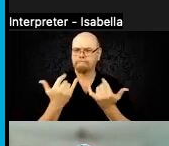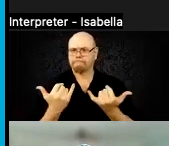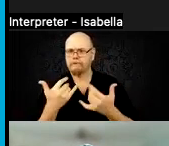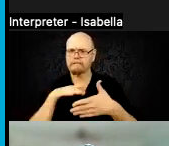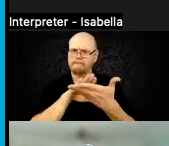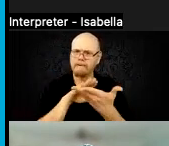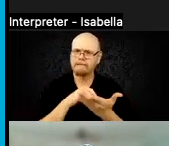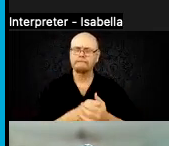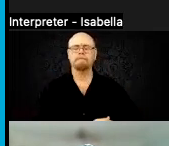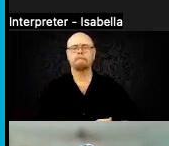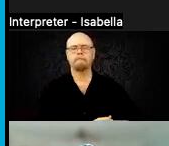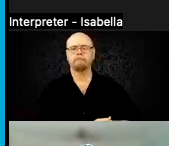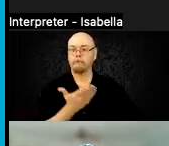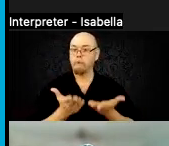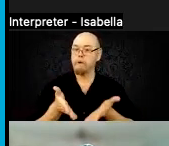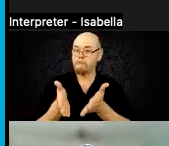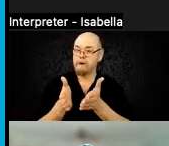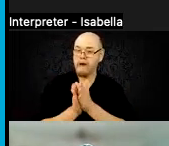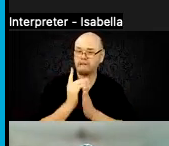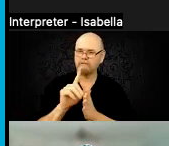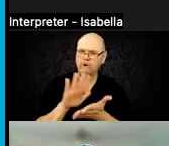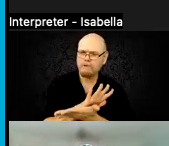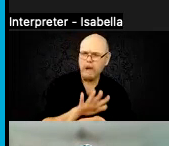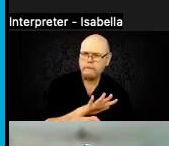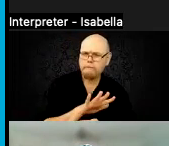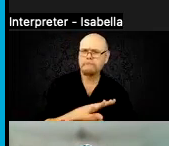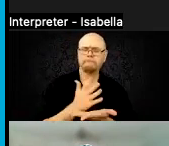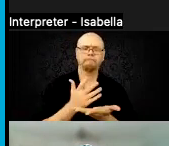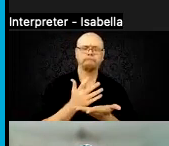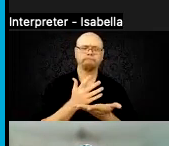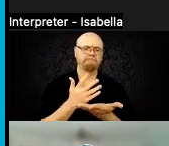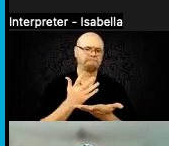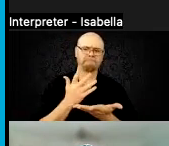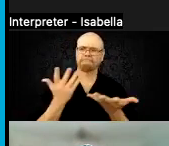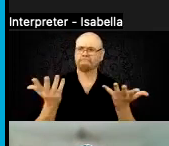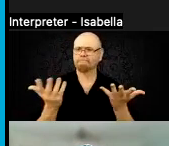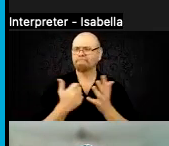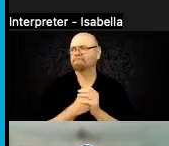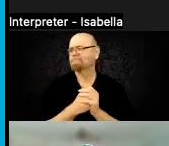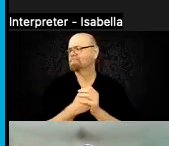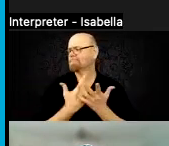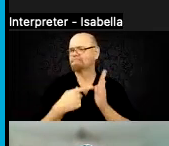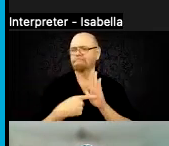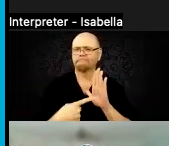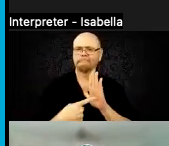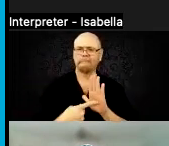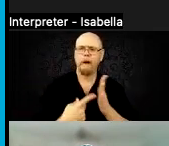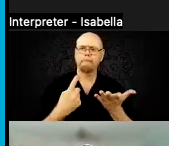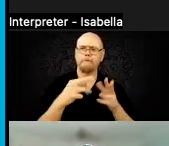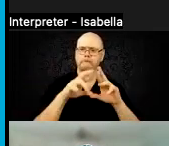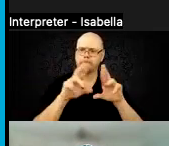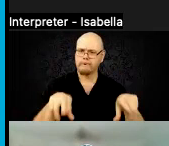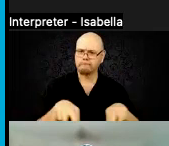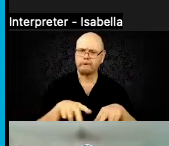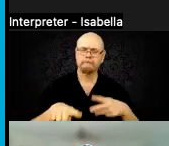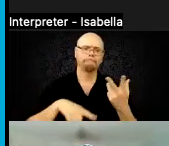documents. Especially depending on what type of services you're looking for and what sort of documentation they might need. They might ask for copies of your resume. They might ask